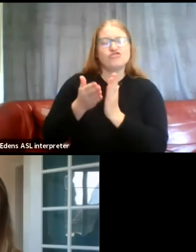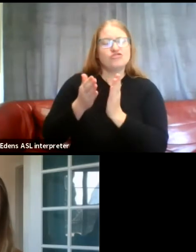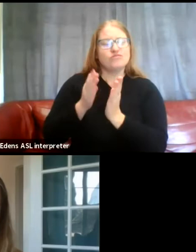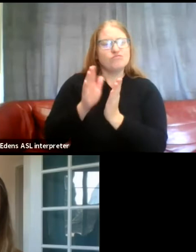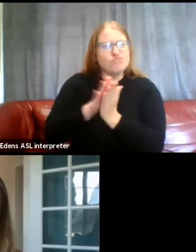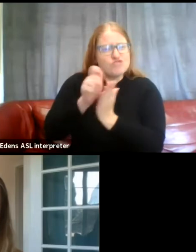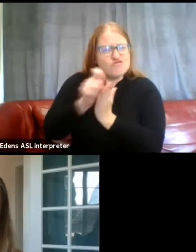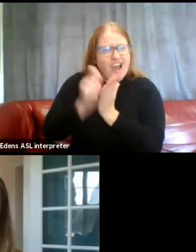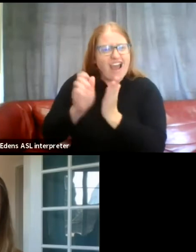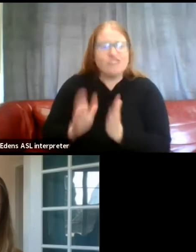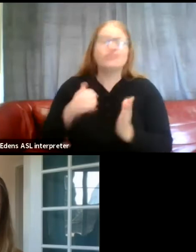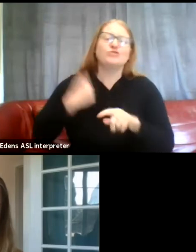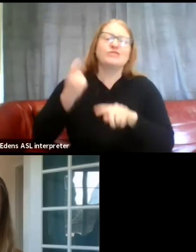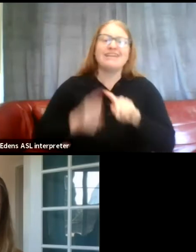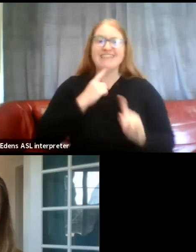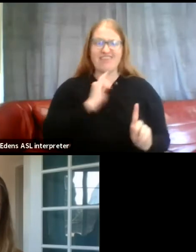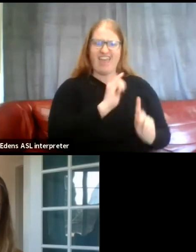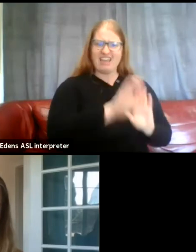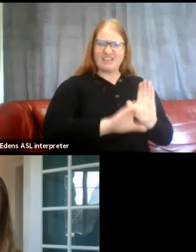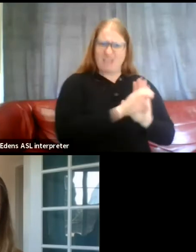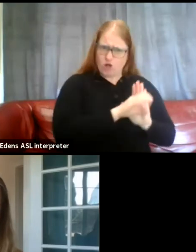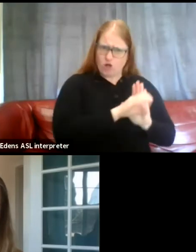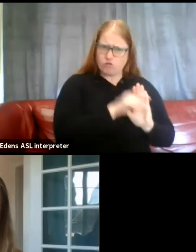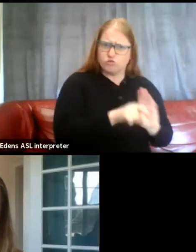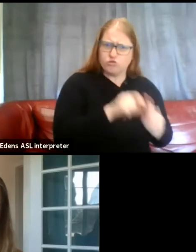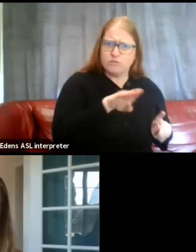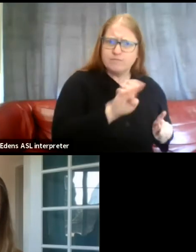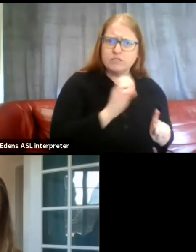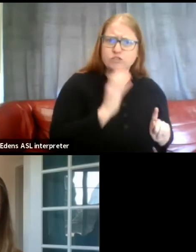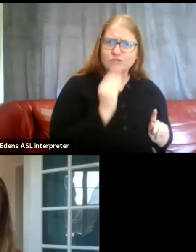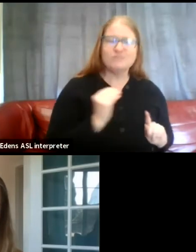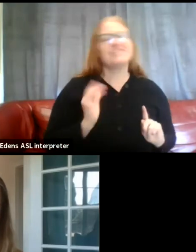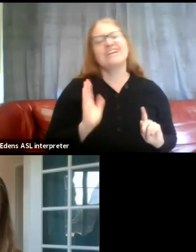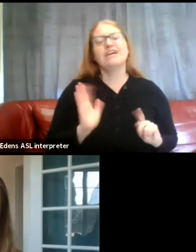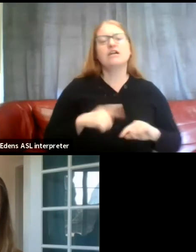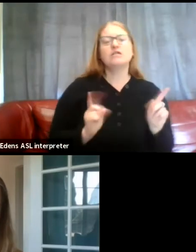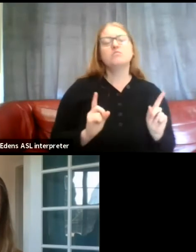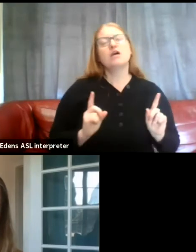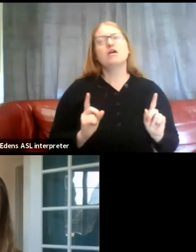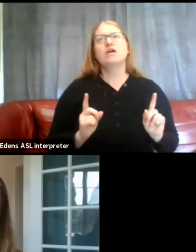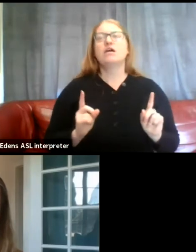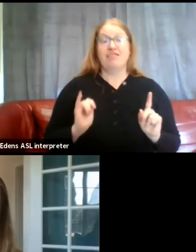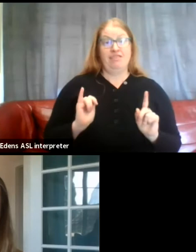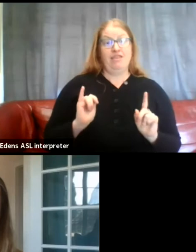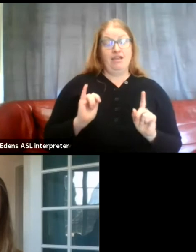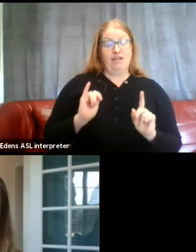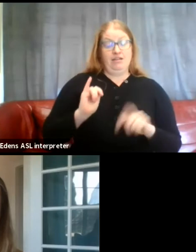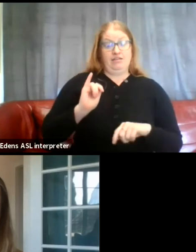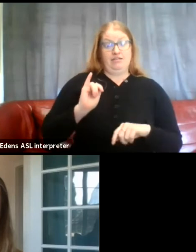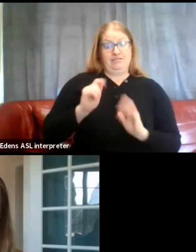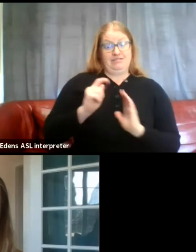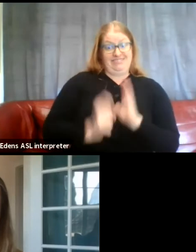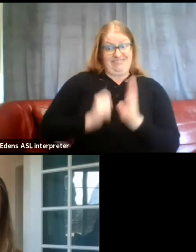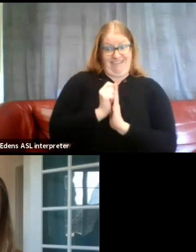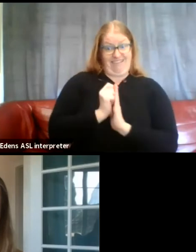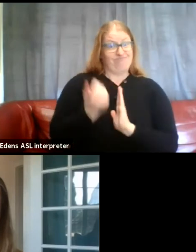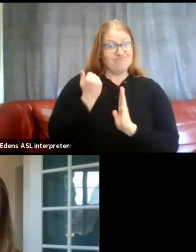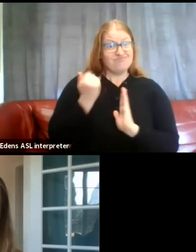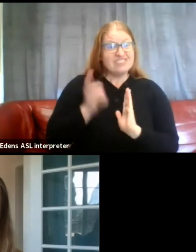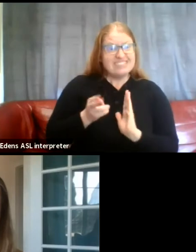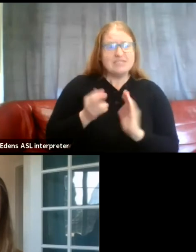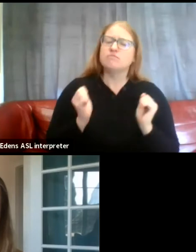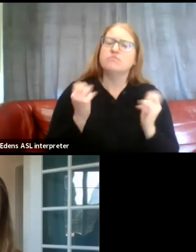know, this character should be Jewish. But I think at that point in history, especially because I think a lot of people felt this incredible